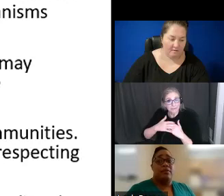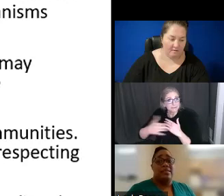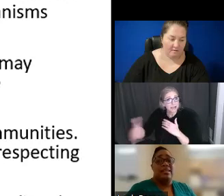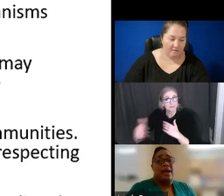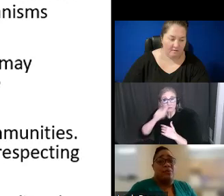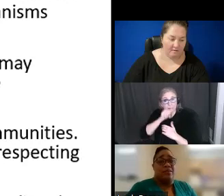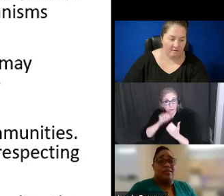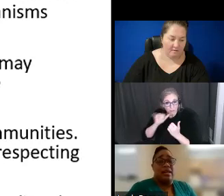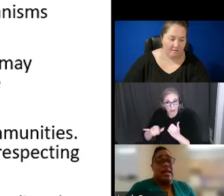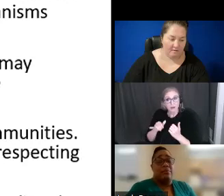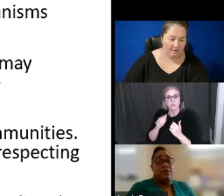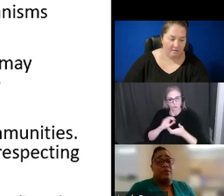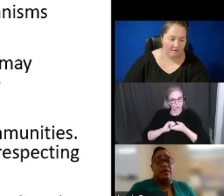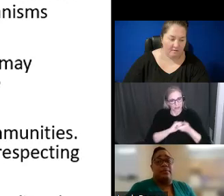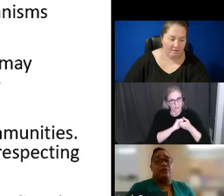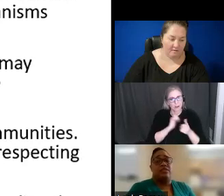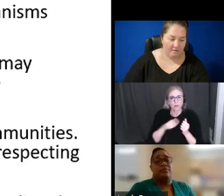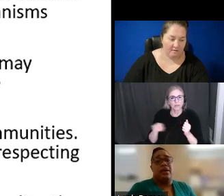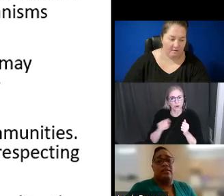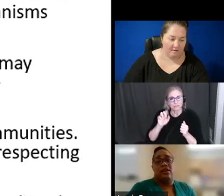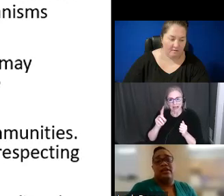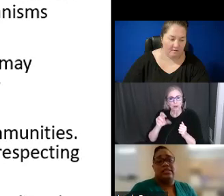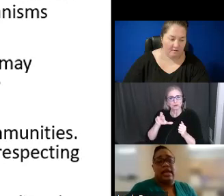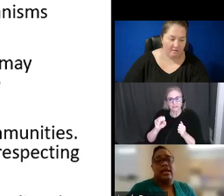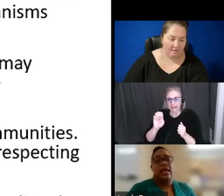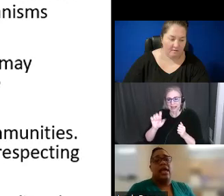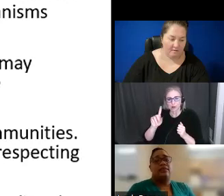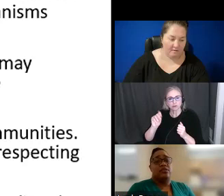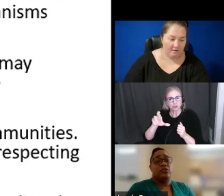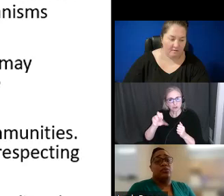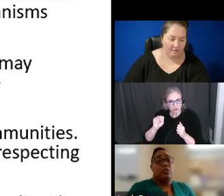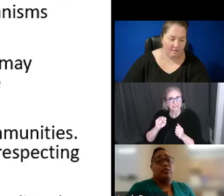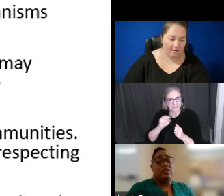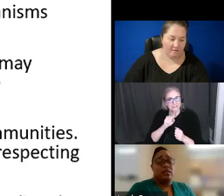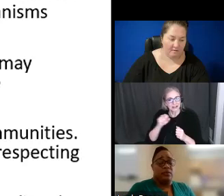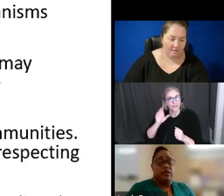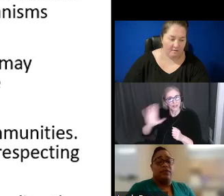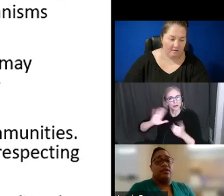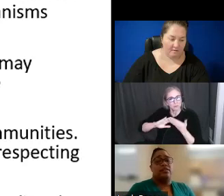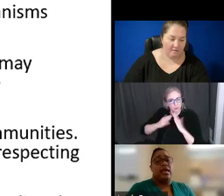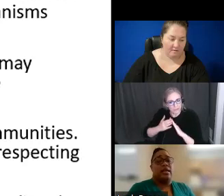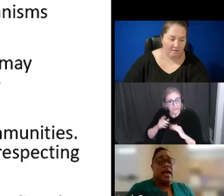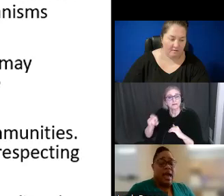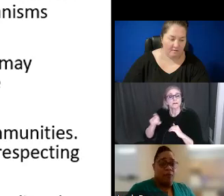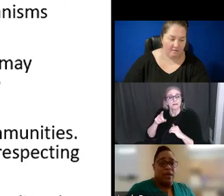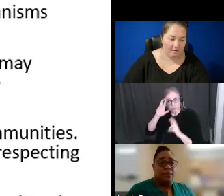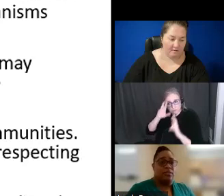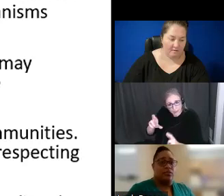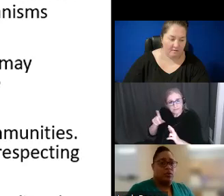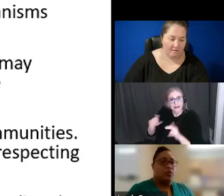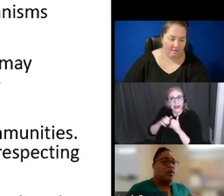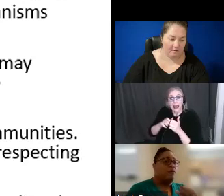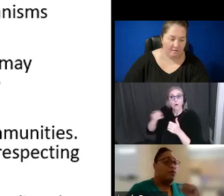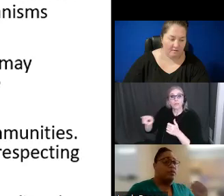want to be able to collaborate with them and respect their insight to these community figures and how it